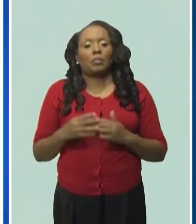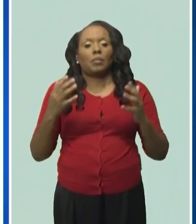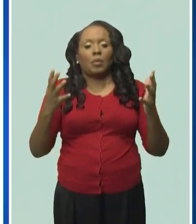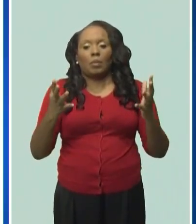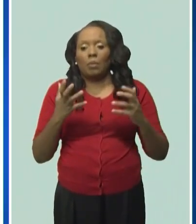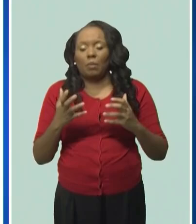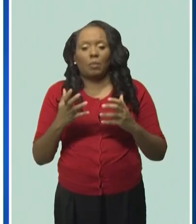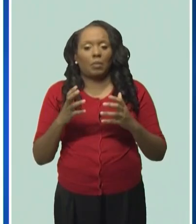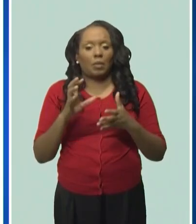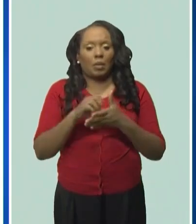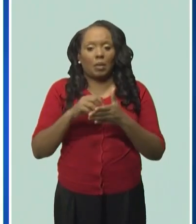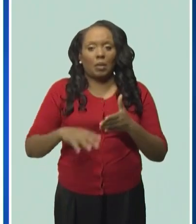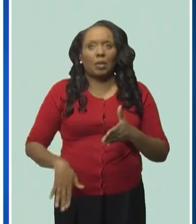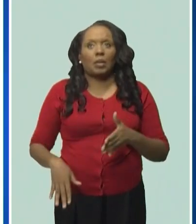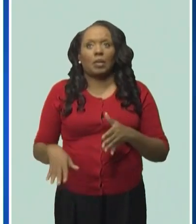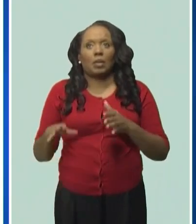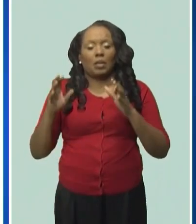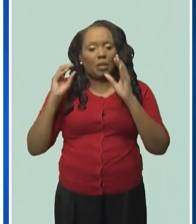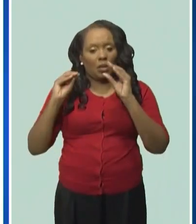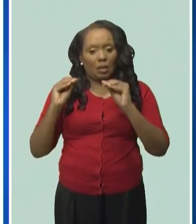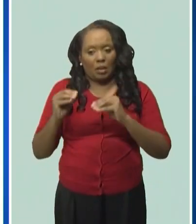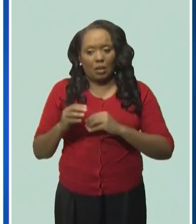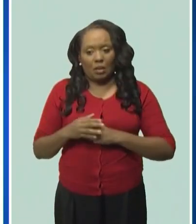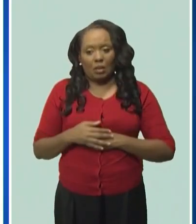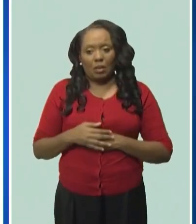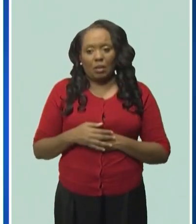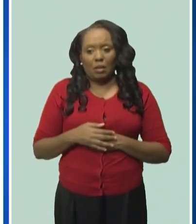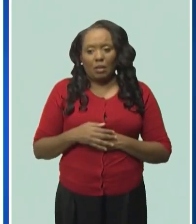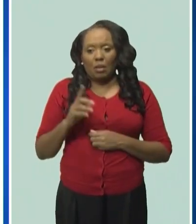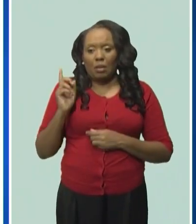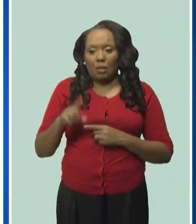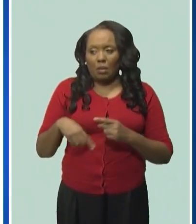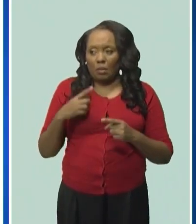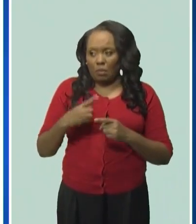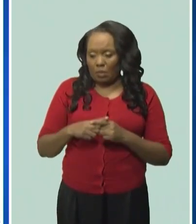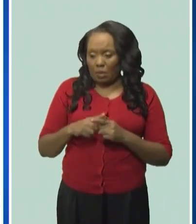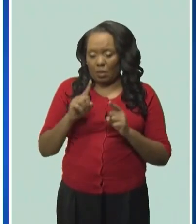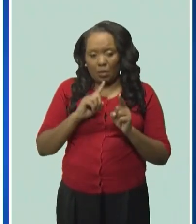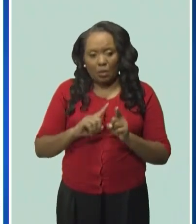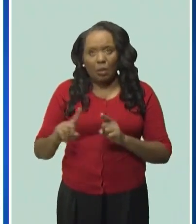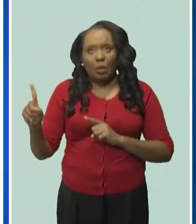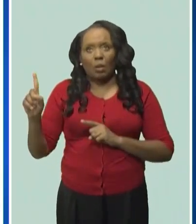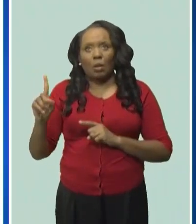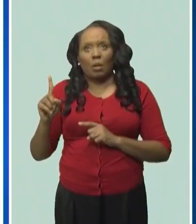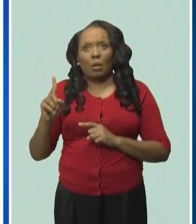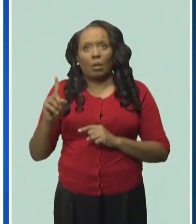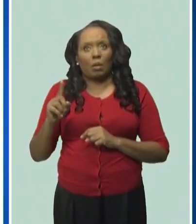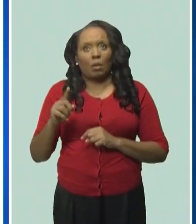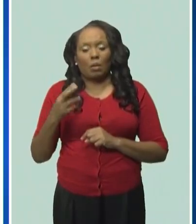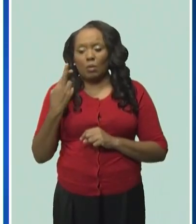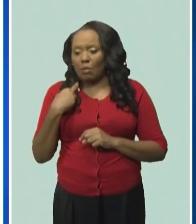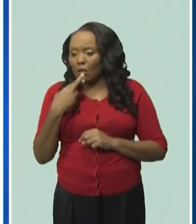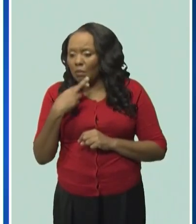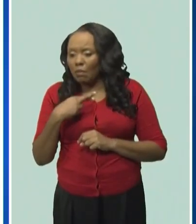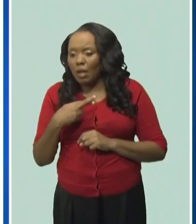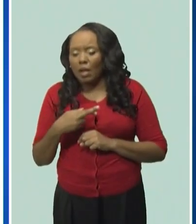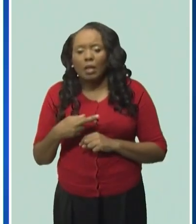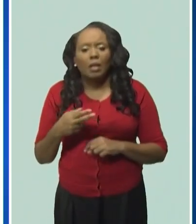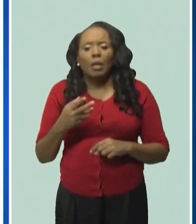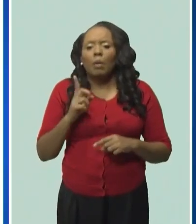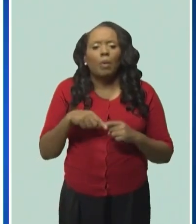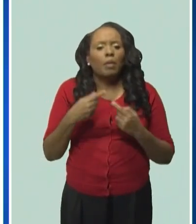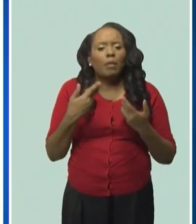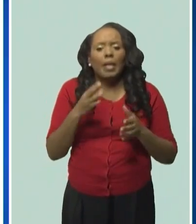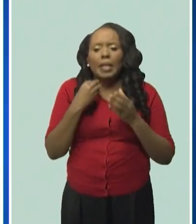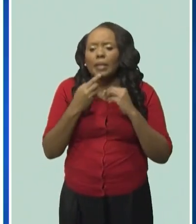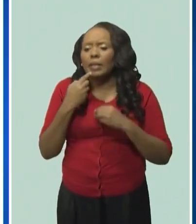teach them, we don't ask for doggy bags. We don't pank our plates like this when we